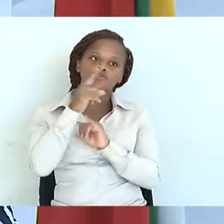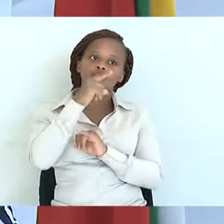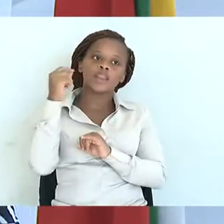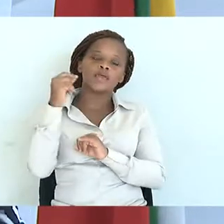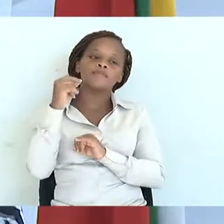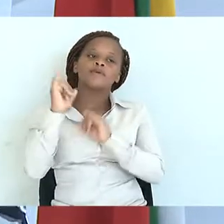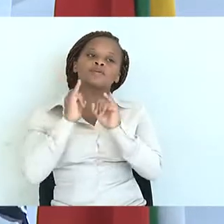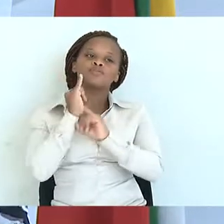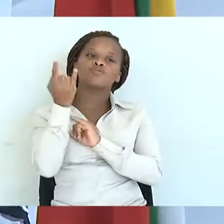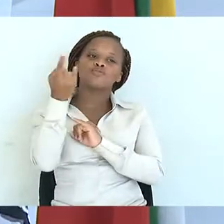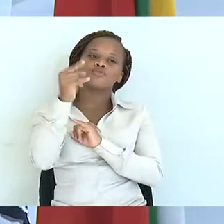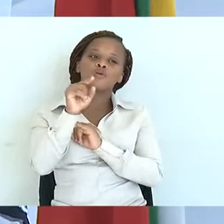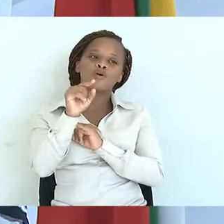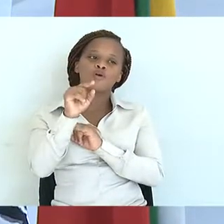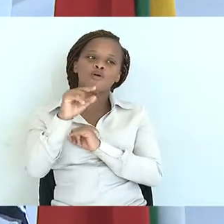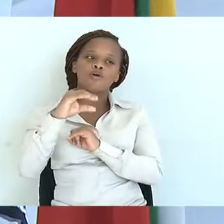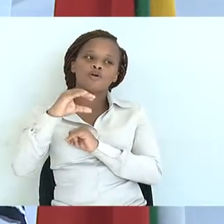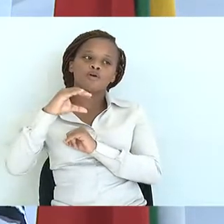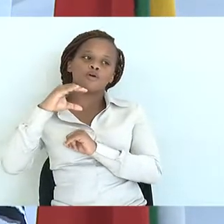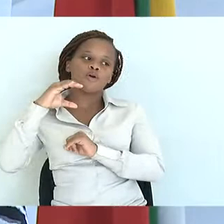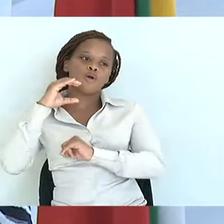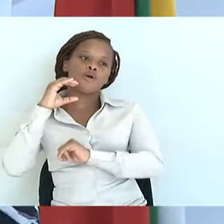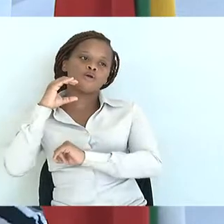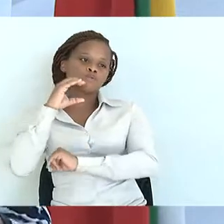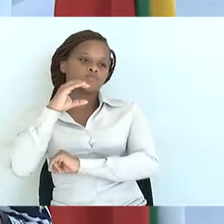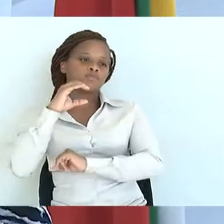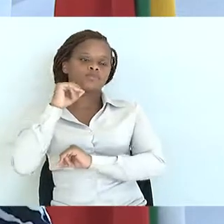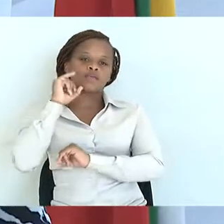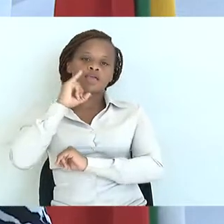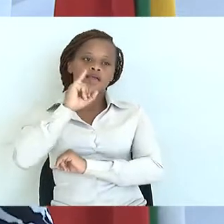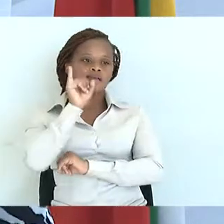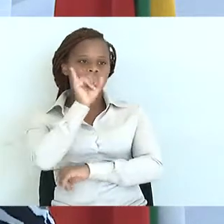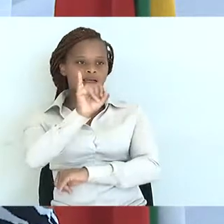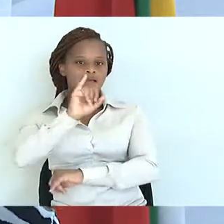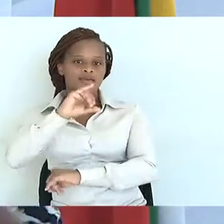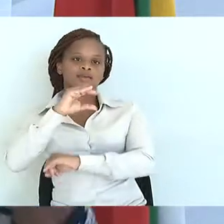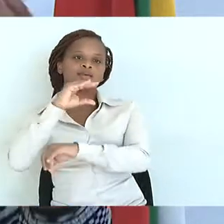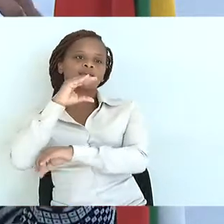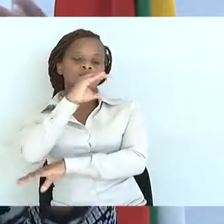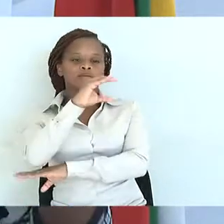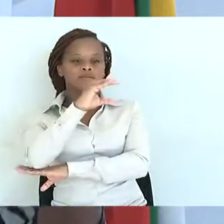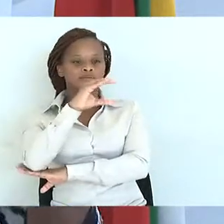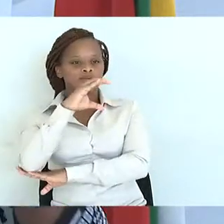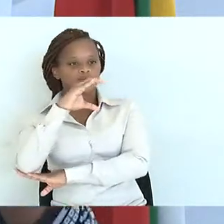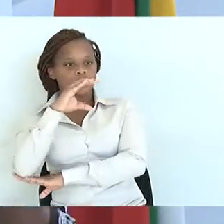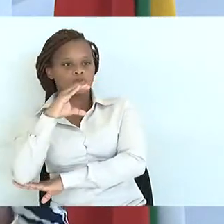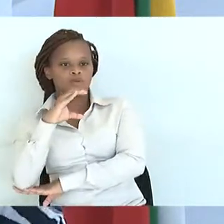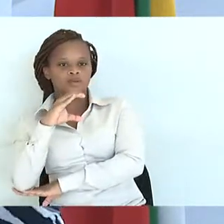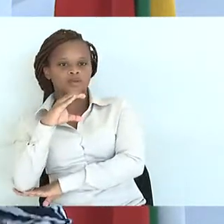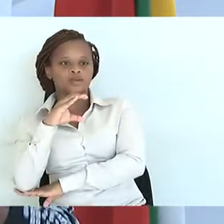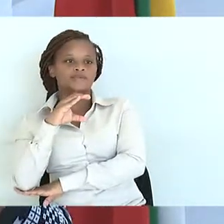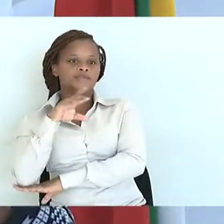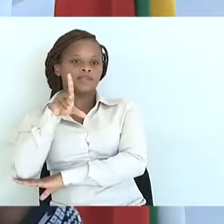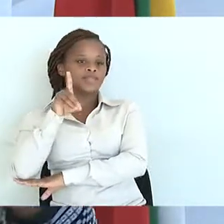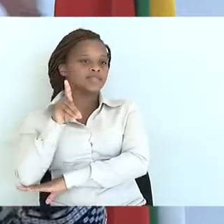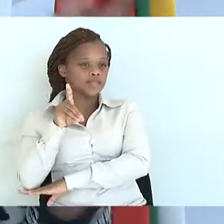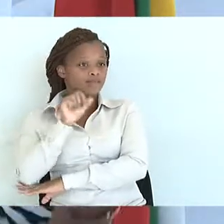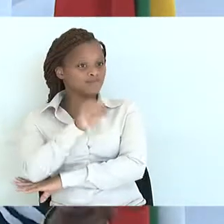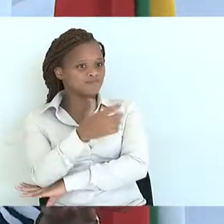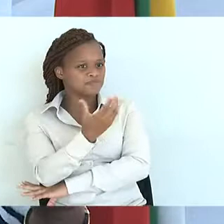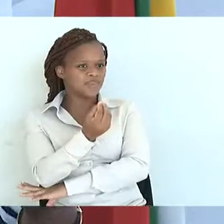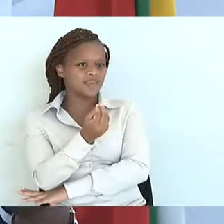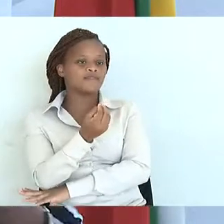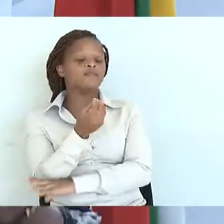Cooperative Community Economic Development. Sifuna ukusebenza nabo kakhulu so that bancede ama communities ukuthi